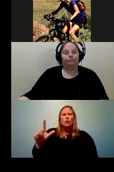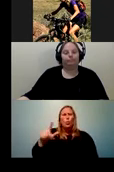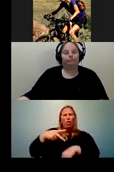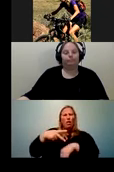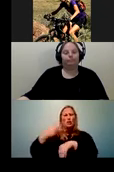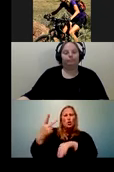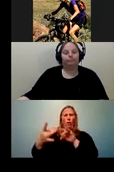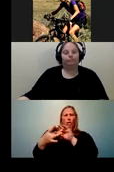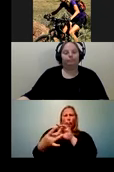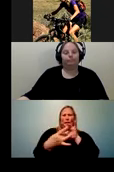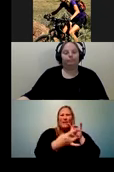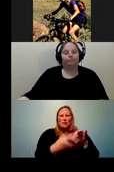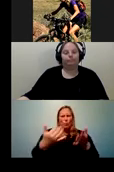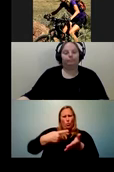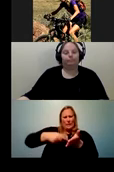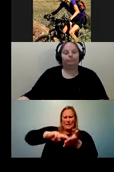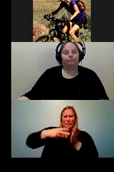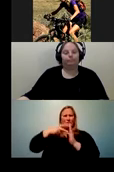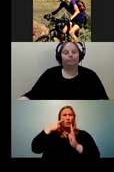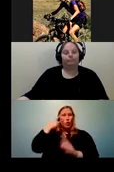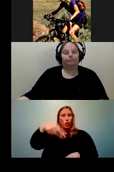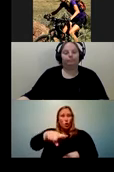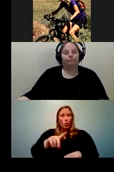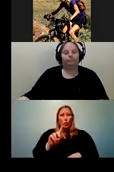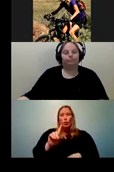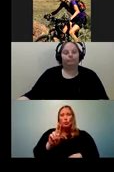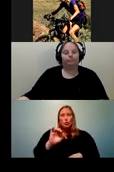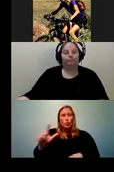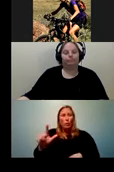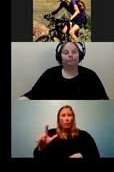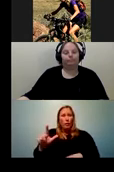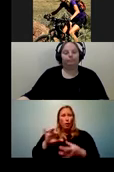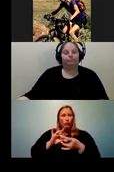chat. What do you think a dual relationship might be?